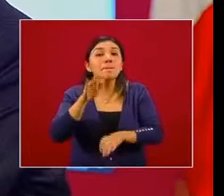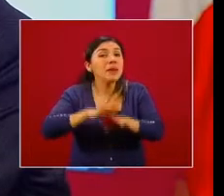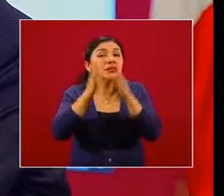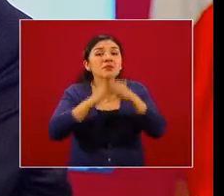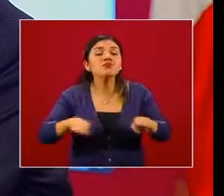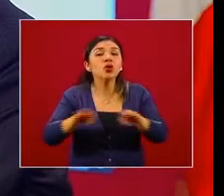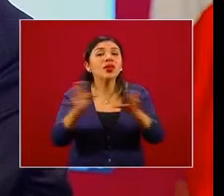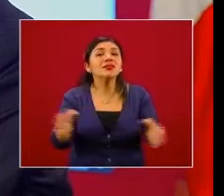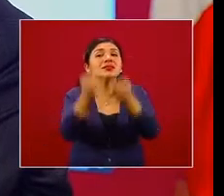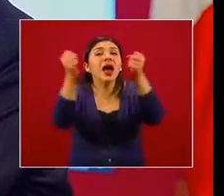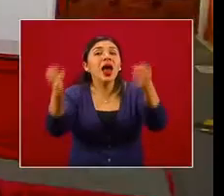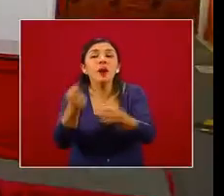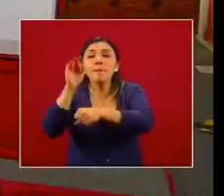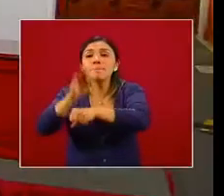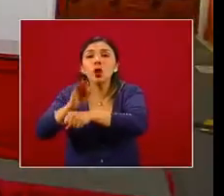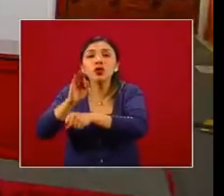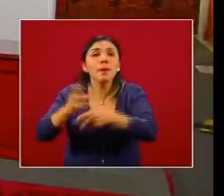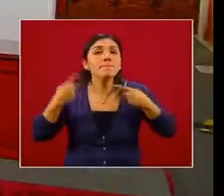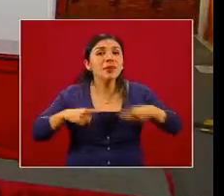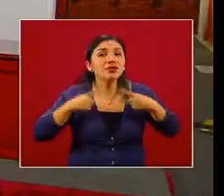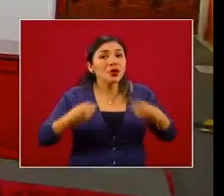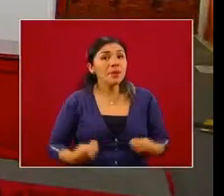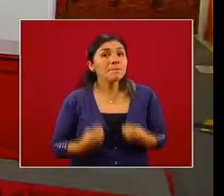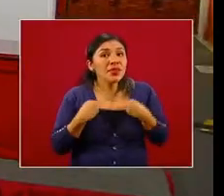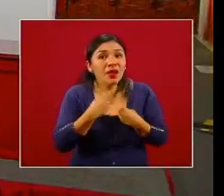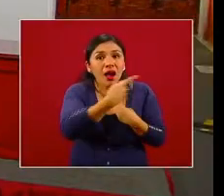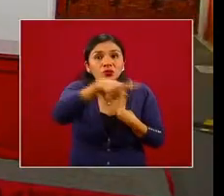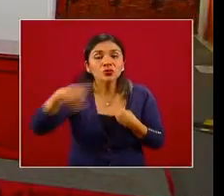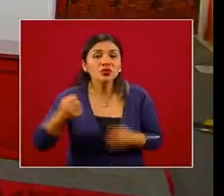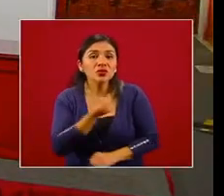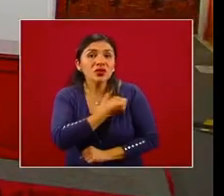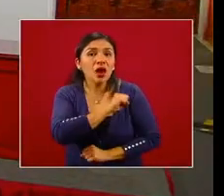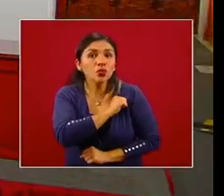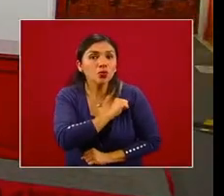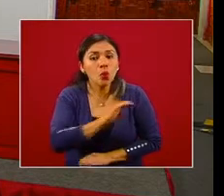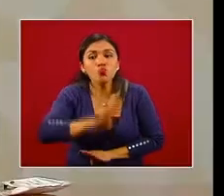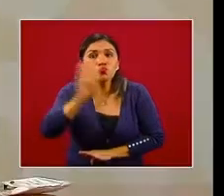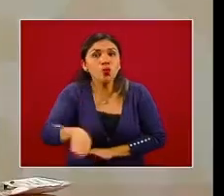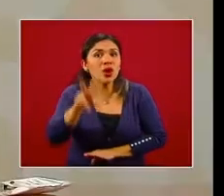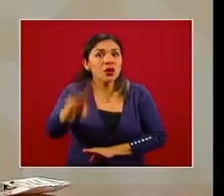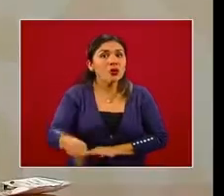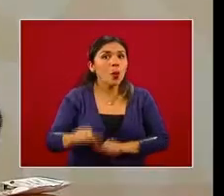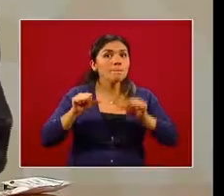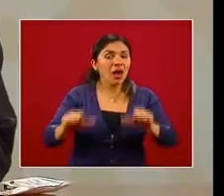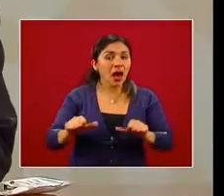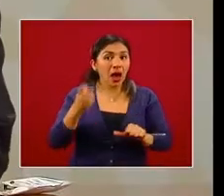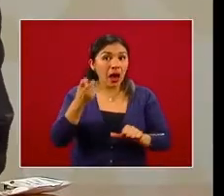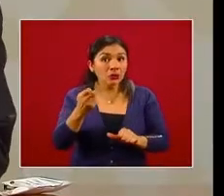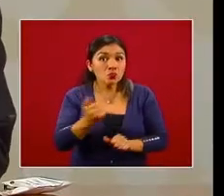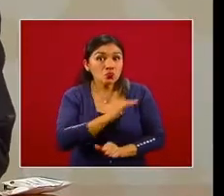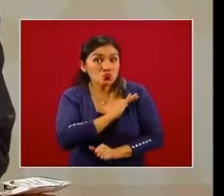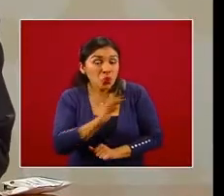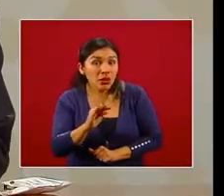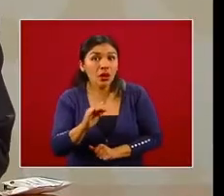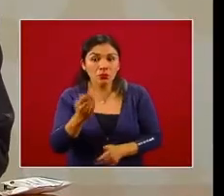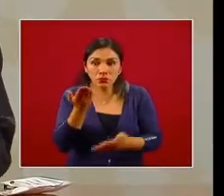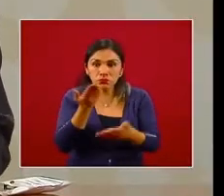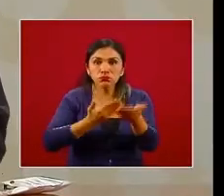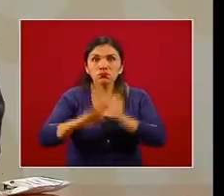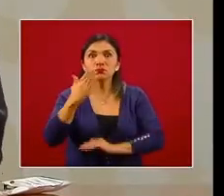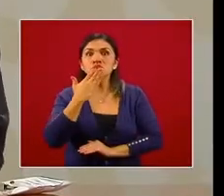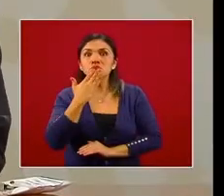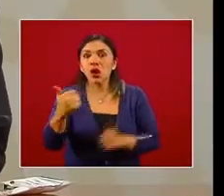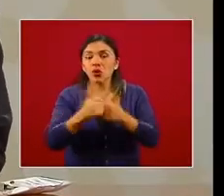sight of our goal. It's to save people's lives. It's to protect lives. It's to protect people's health, especially